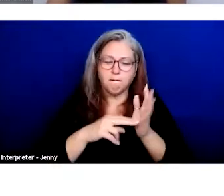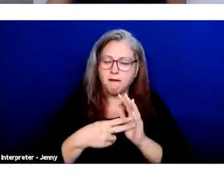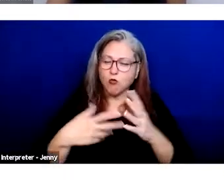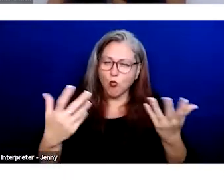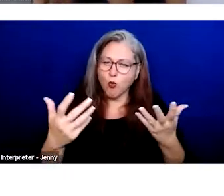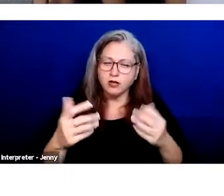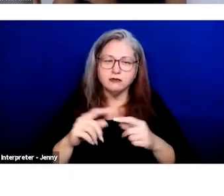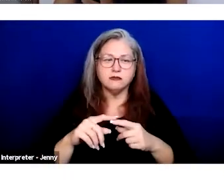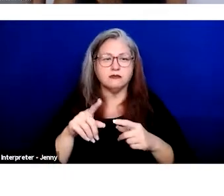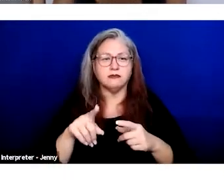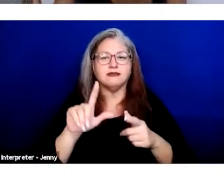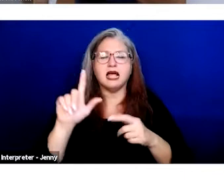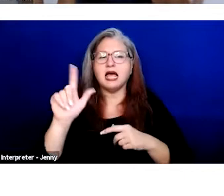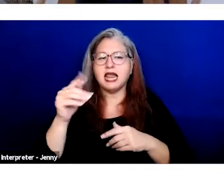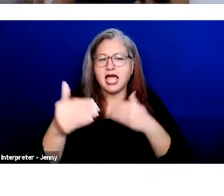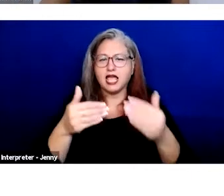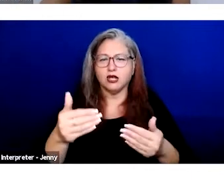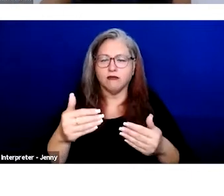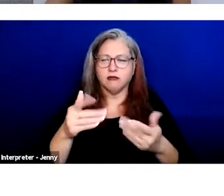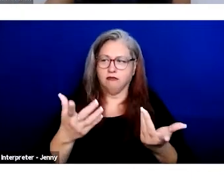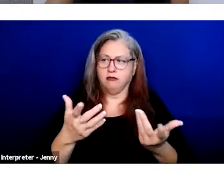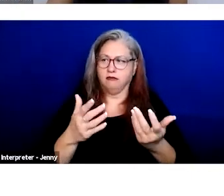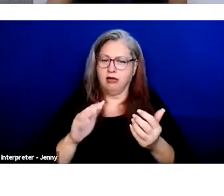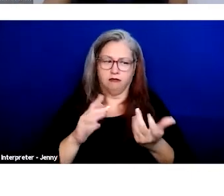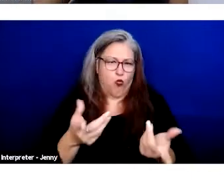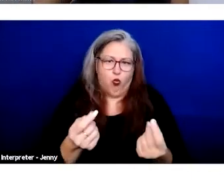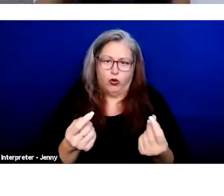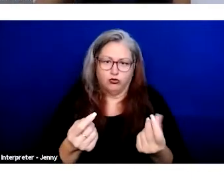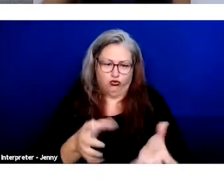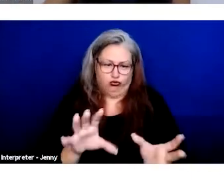and you know, later on what to do about it.